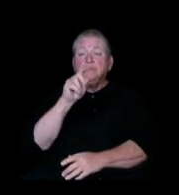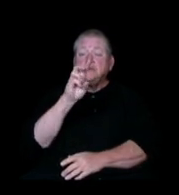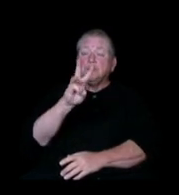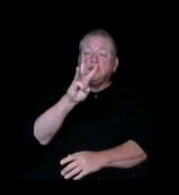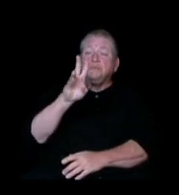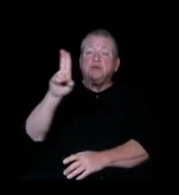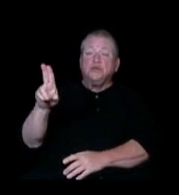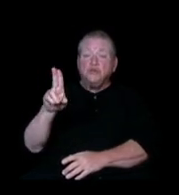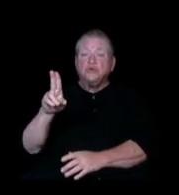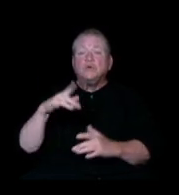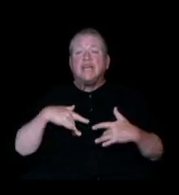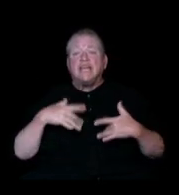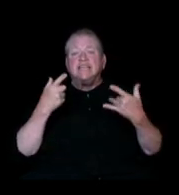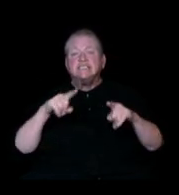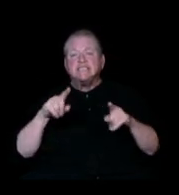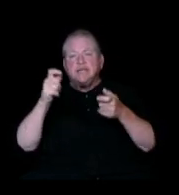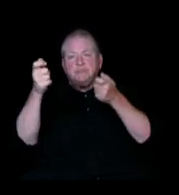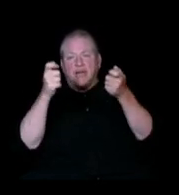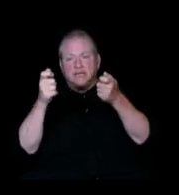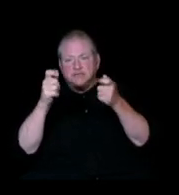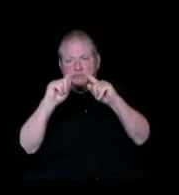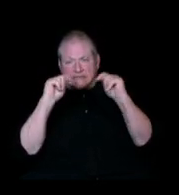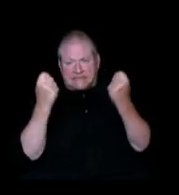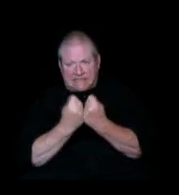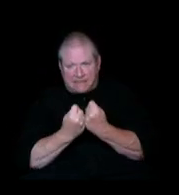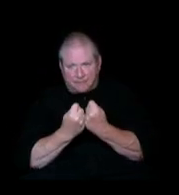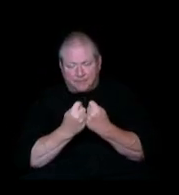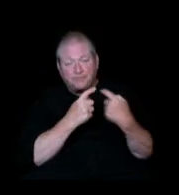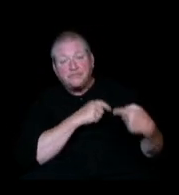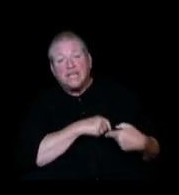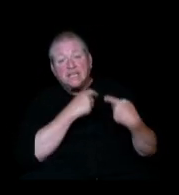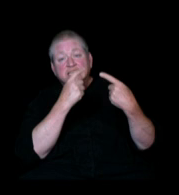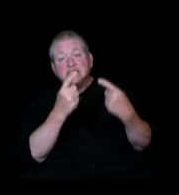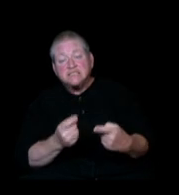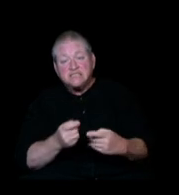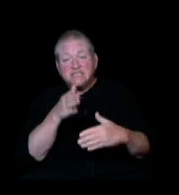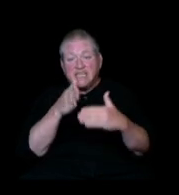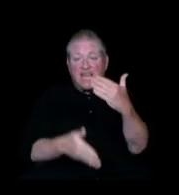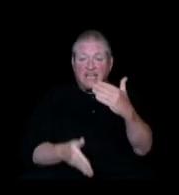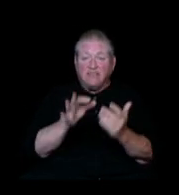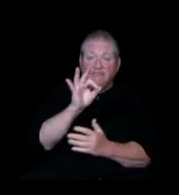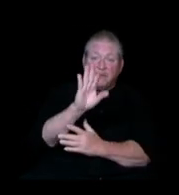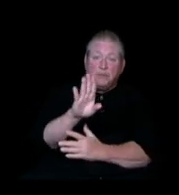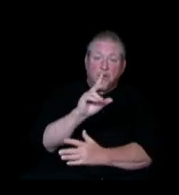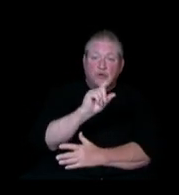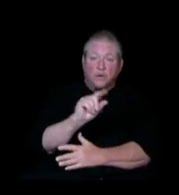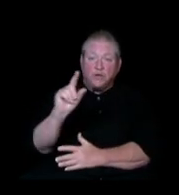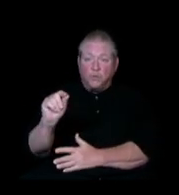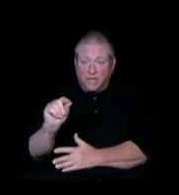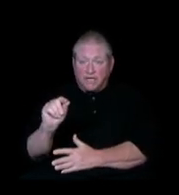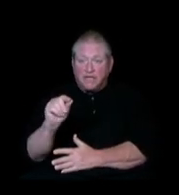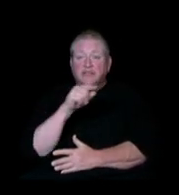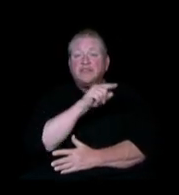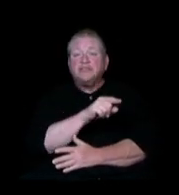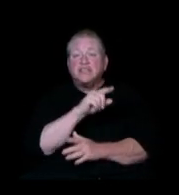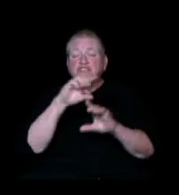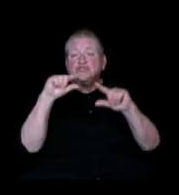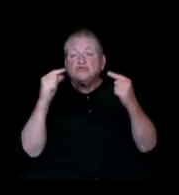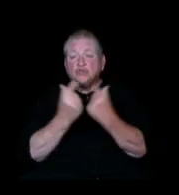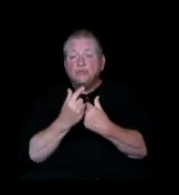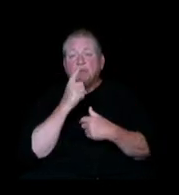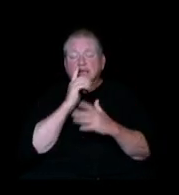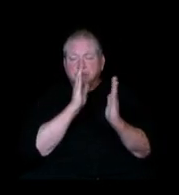WWU COVID-19 Incident Management Team. Since late February of 2020, this team has